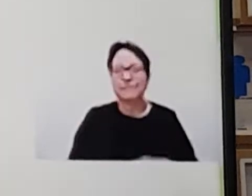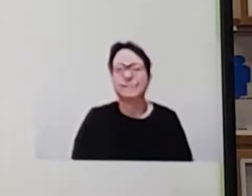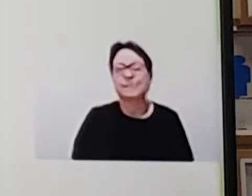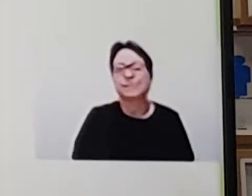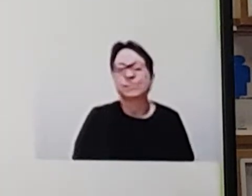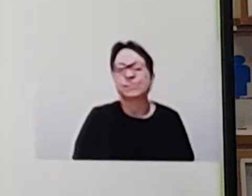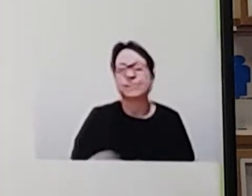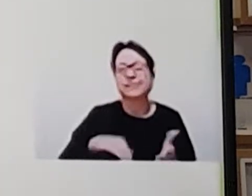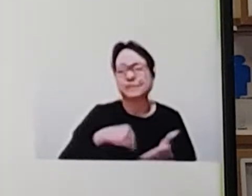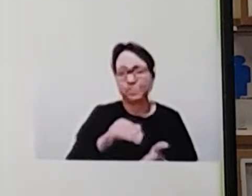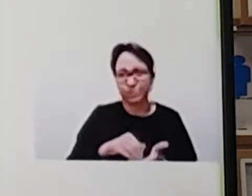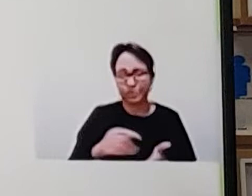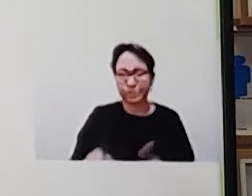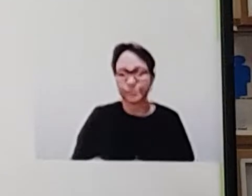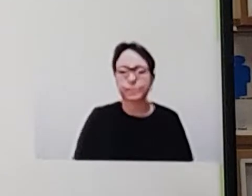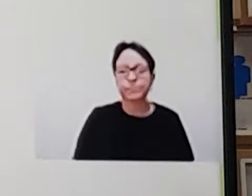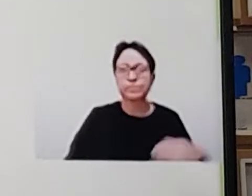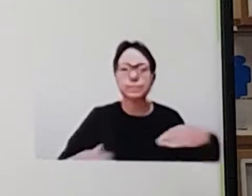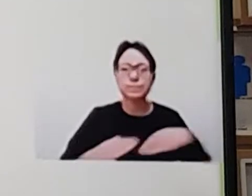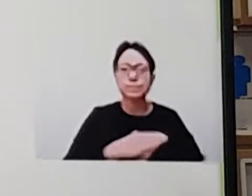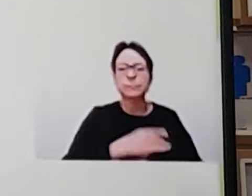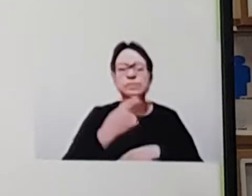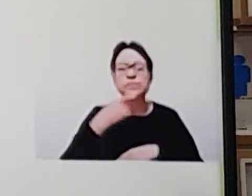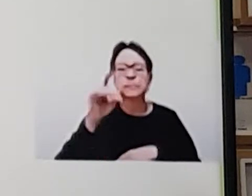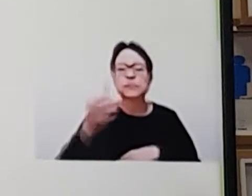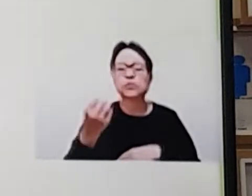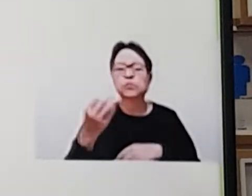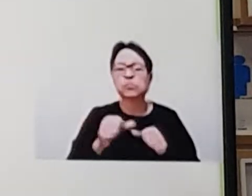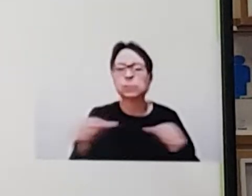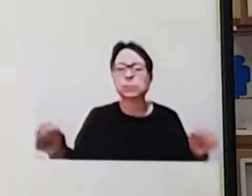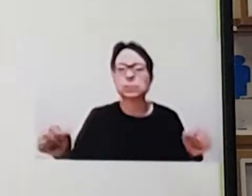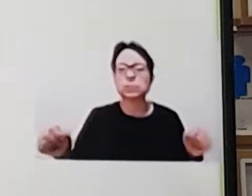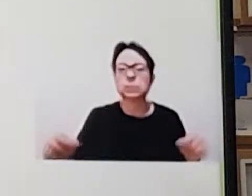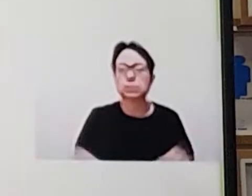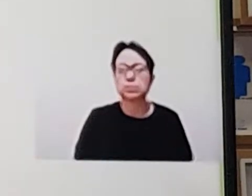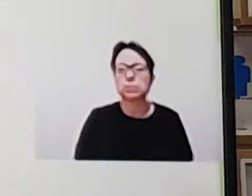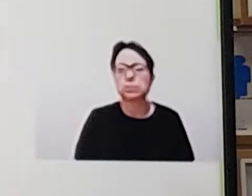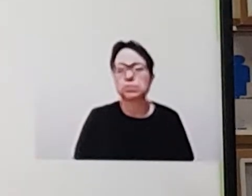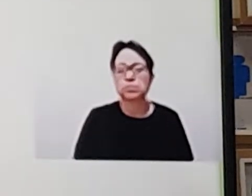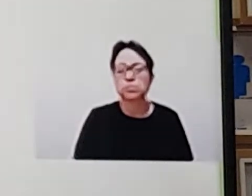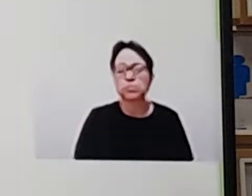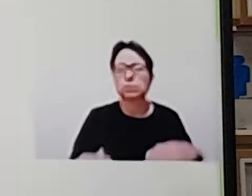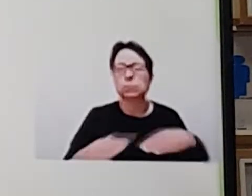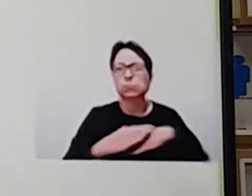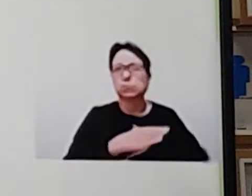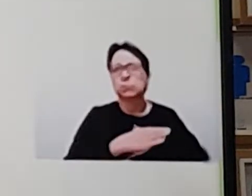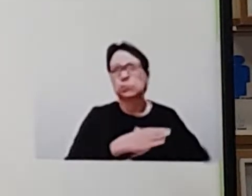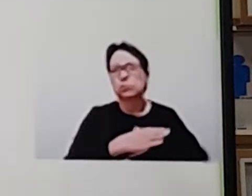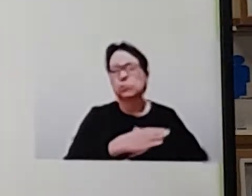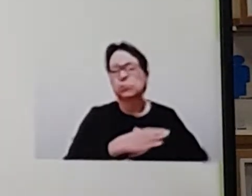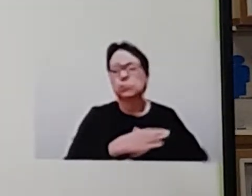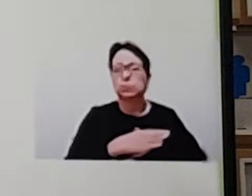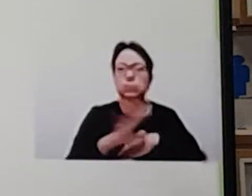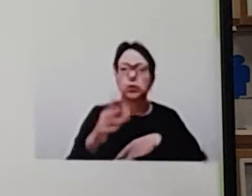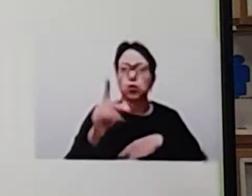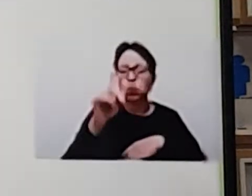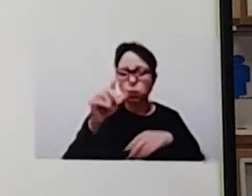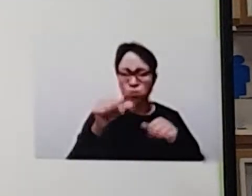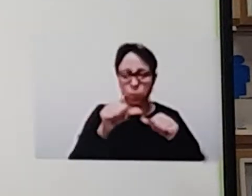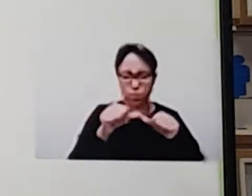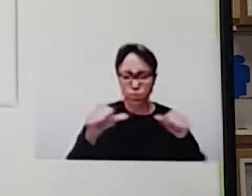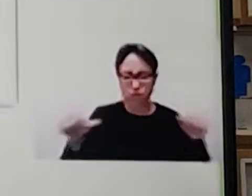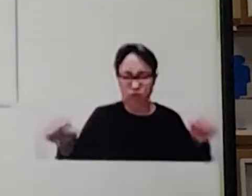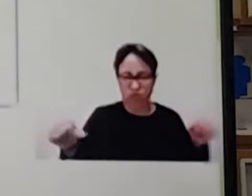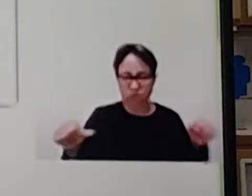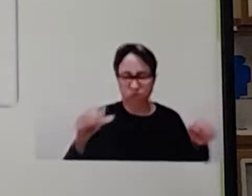height of 1 meter should be 10 meter longer, or 1 centi to 10 centimeter. Next page.